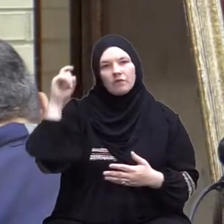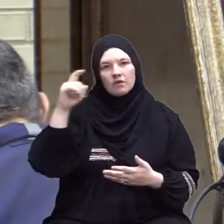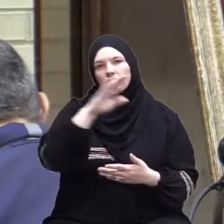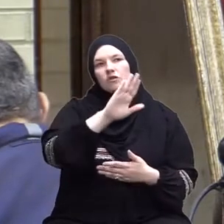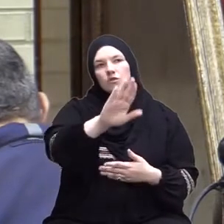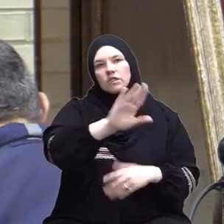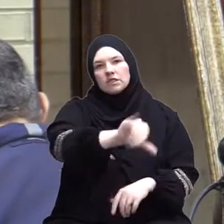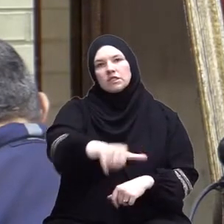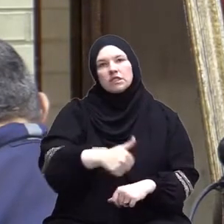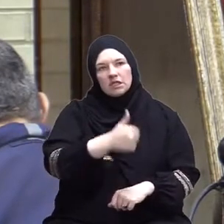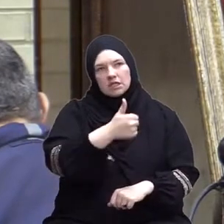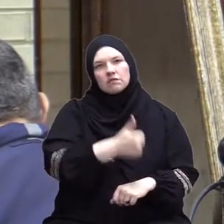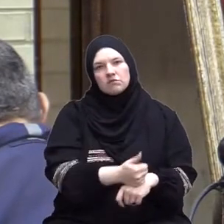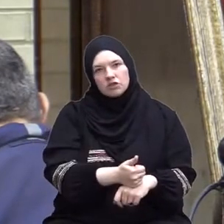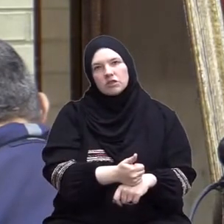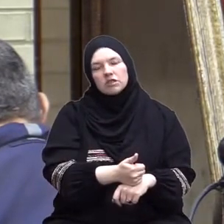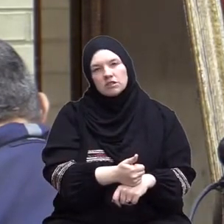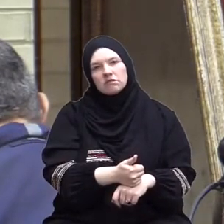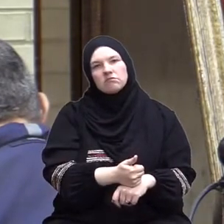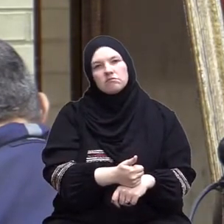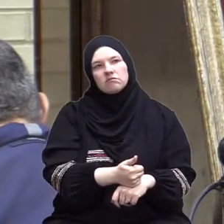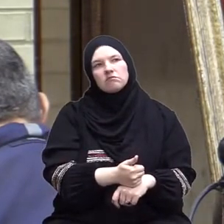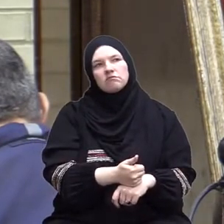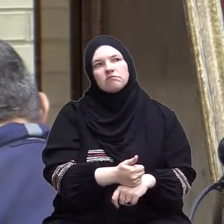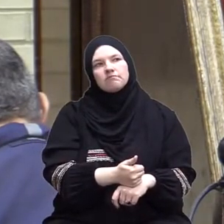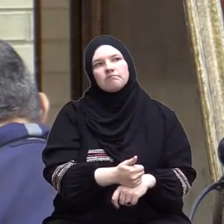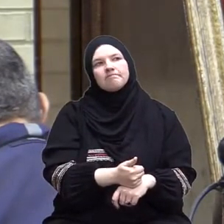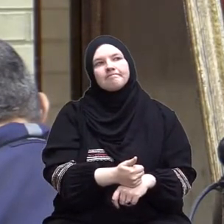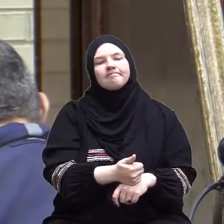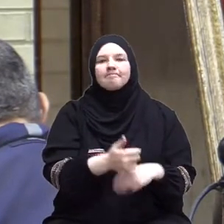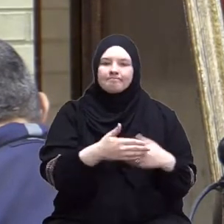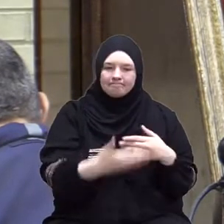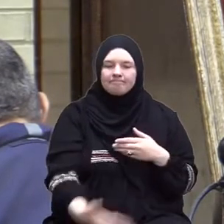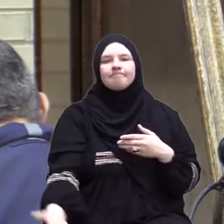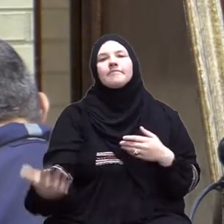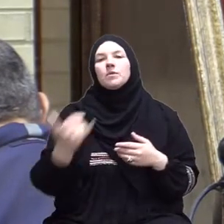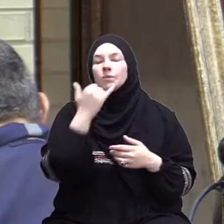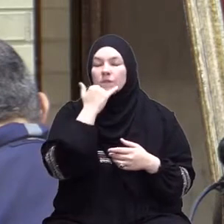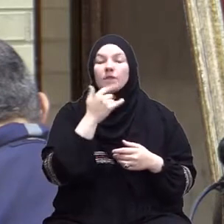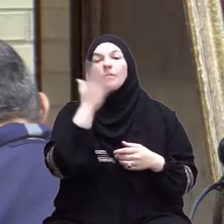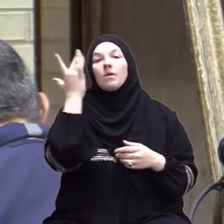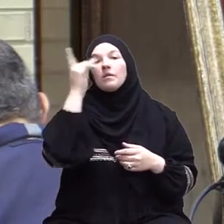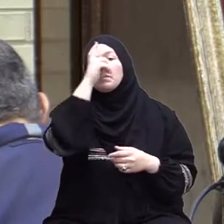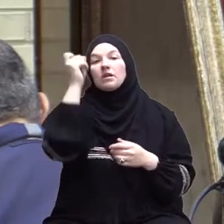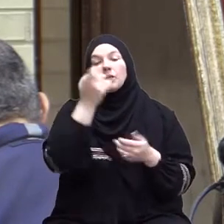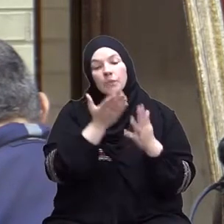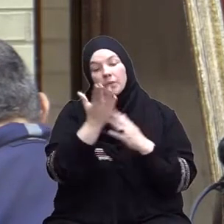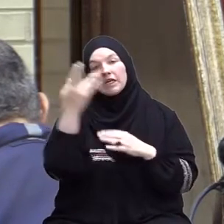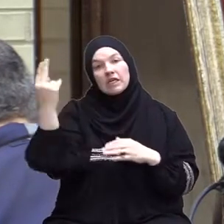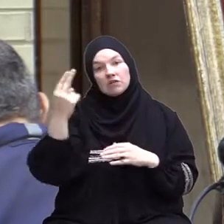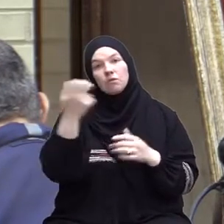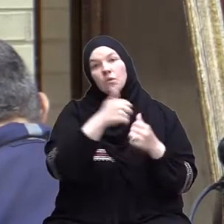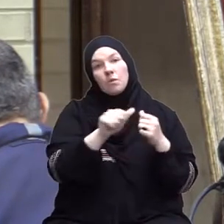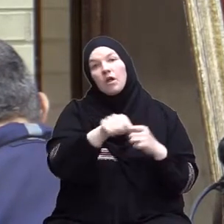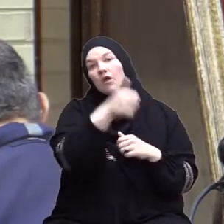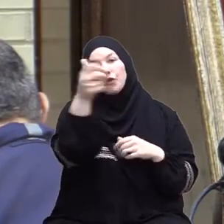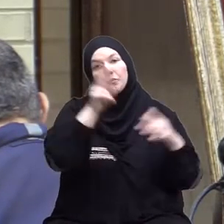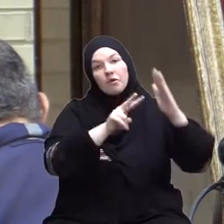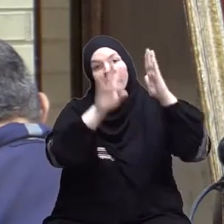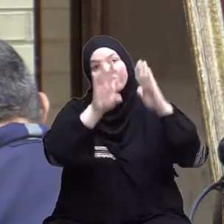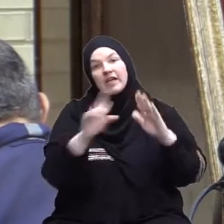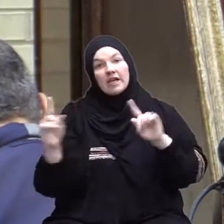are establishing a precedent. Because all throughout history, all other prophets that